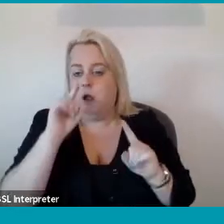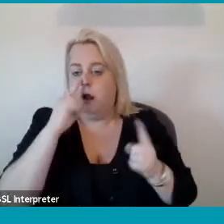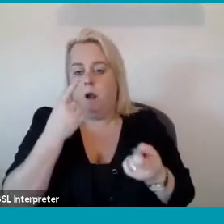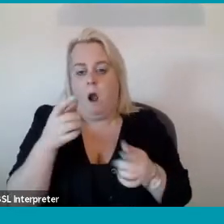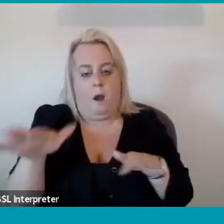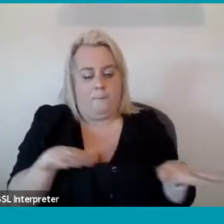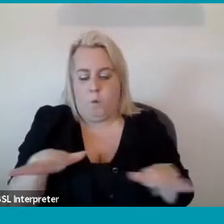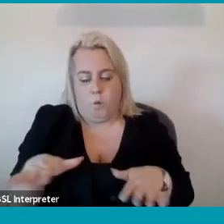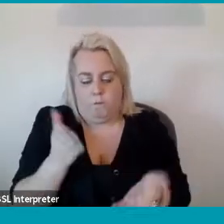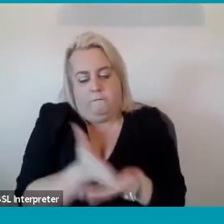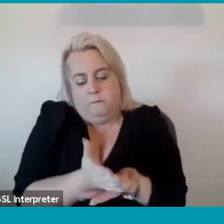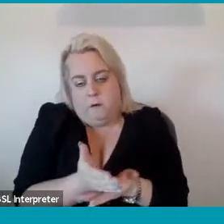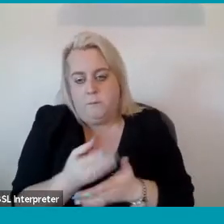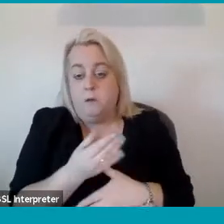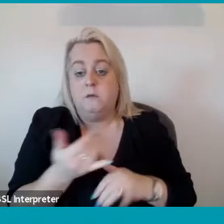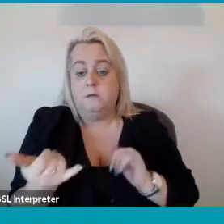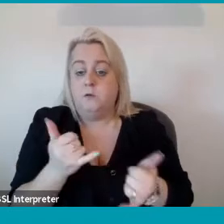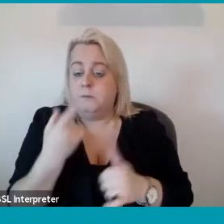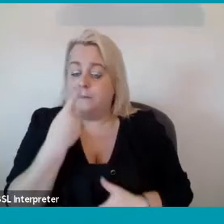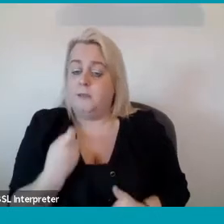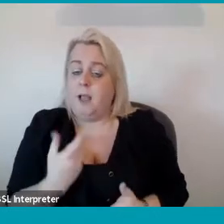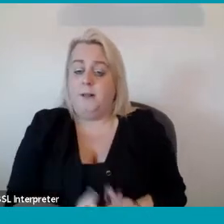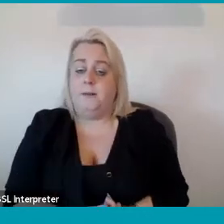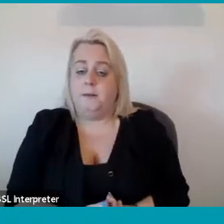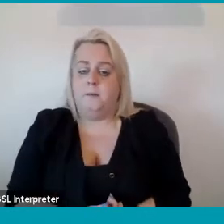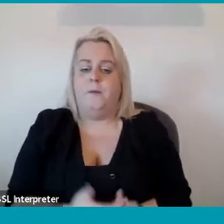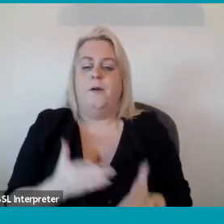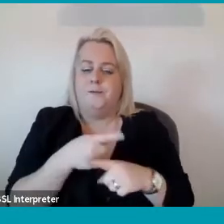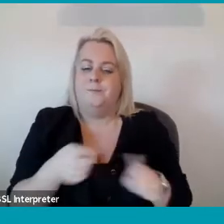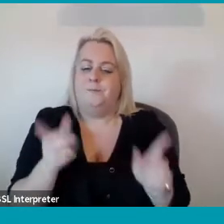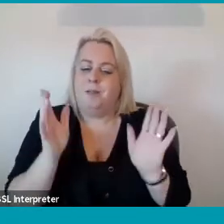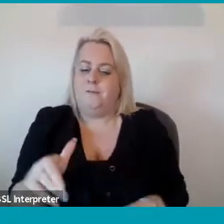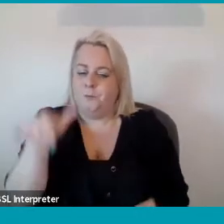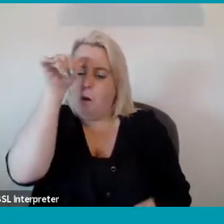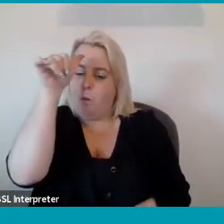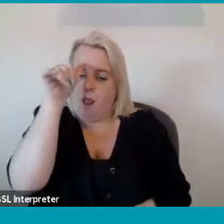it's all those kind of myths and things that we need to just be aware of.